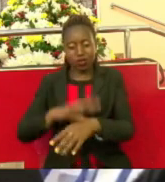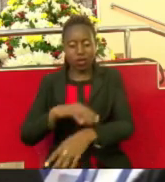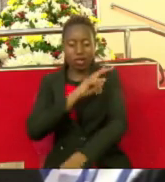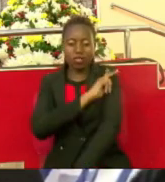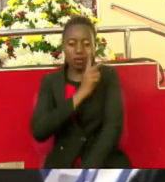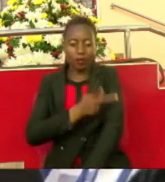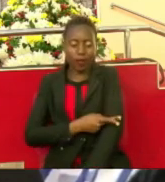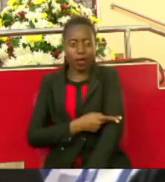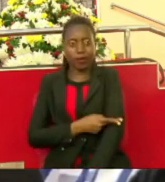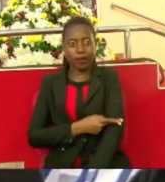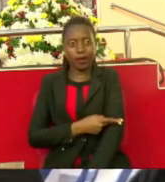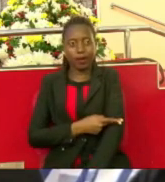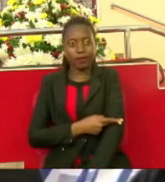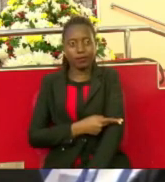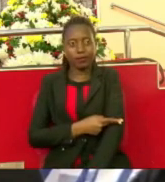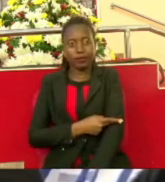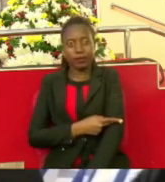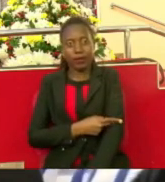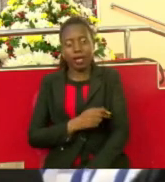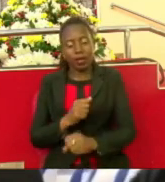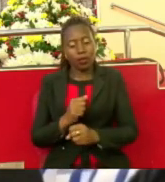And he aligned with the commander of the army